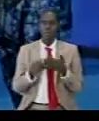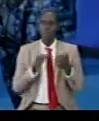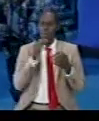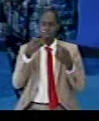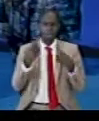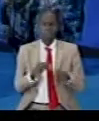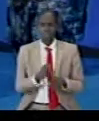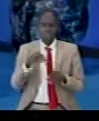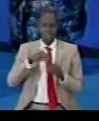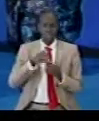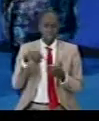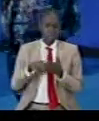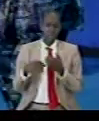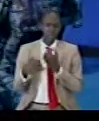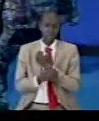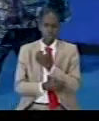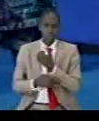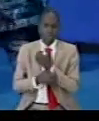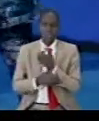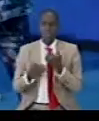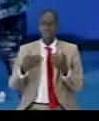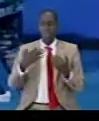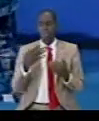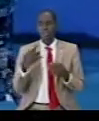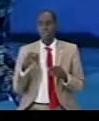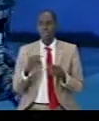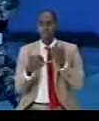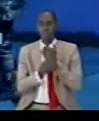stands? It's because of people like you that intercede for